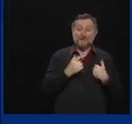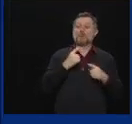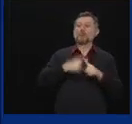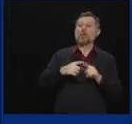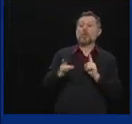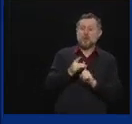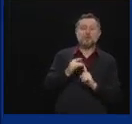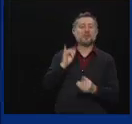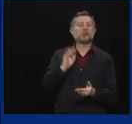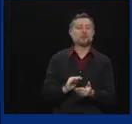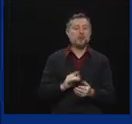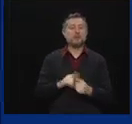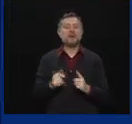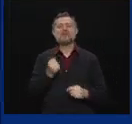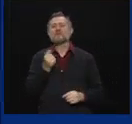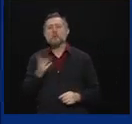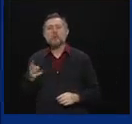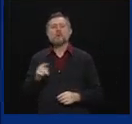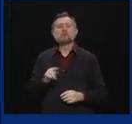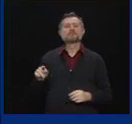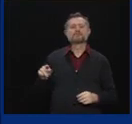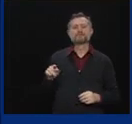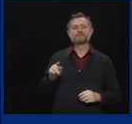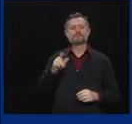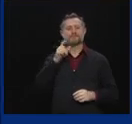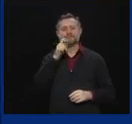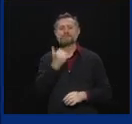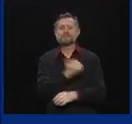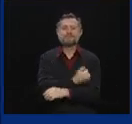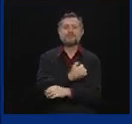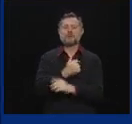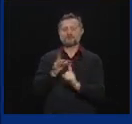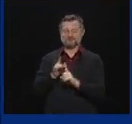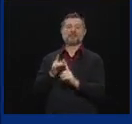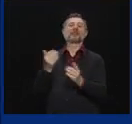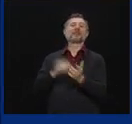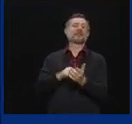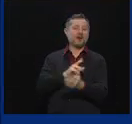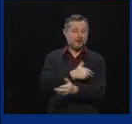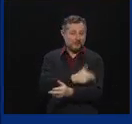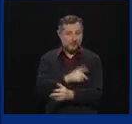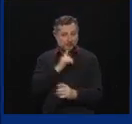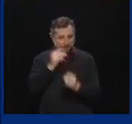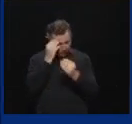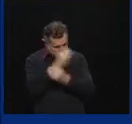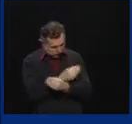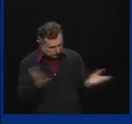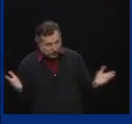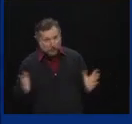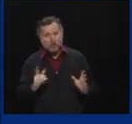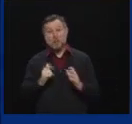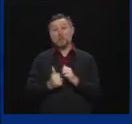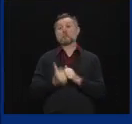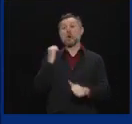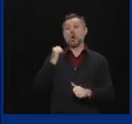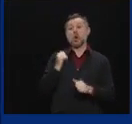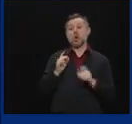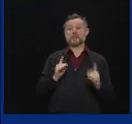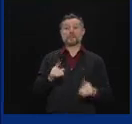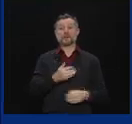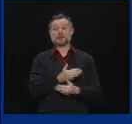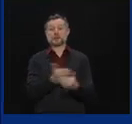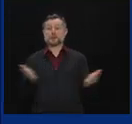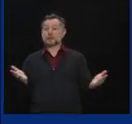very few people, but there's still a number of people that are ending up in the hospital. The cases are starting to go up, and this is what is so concerning to us.